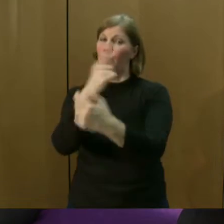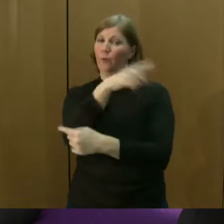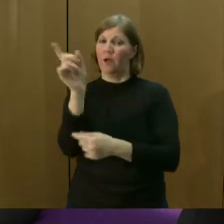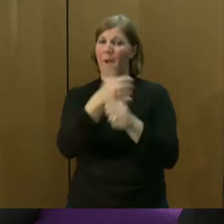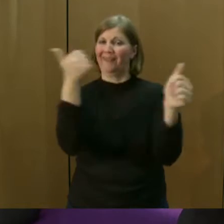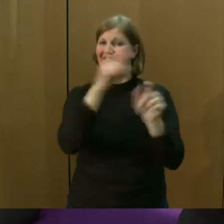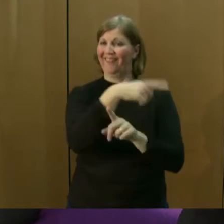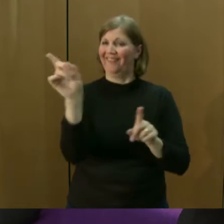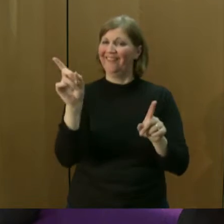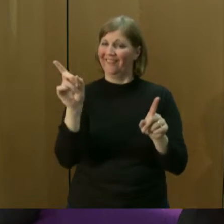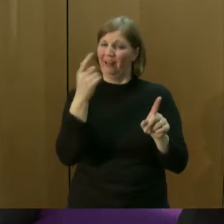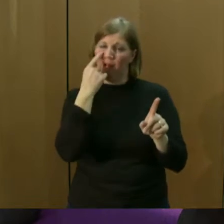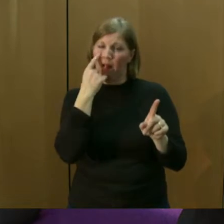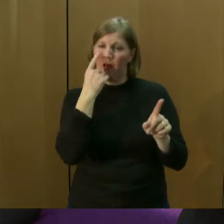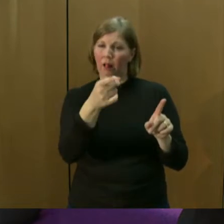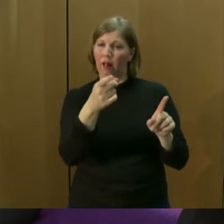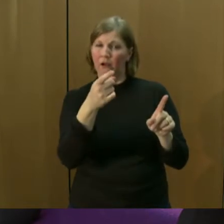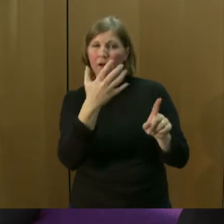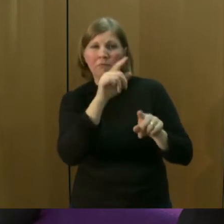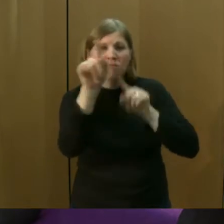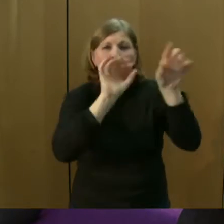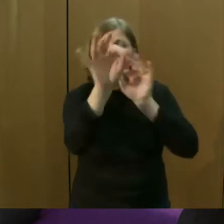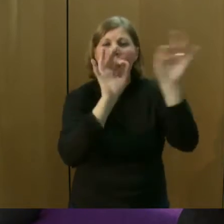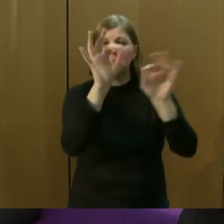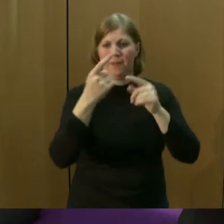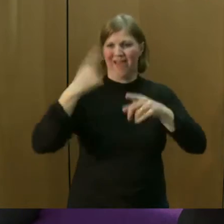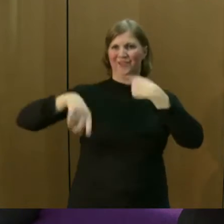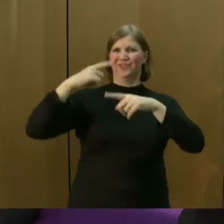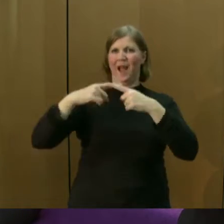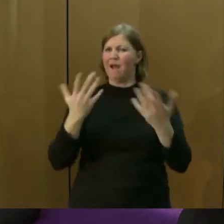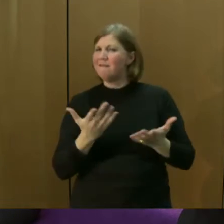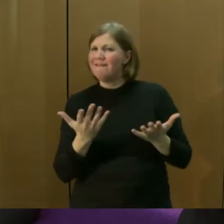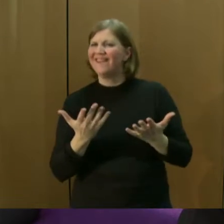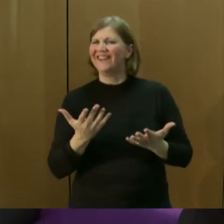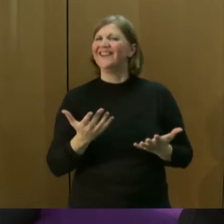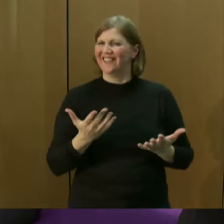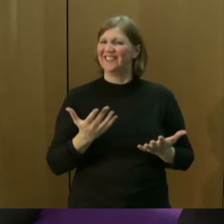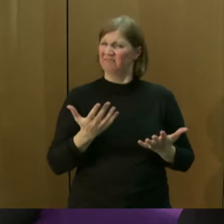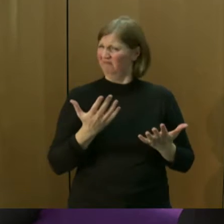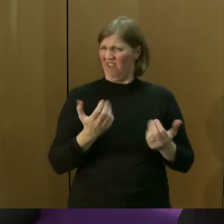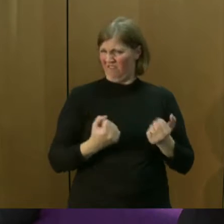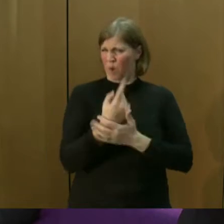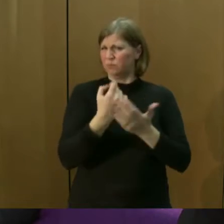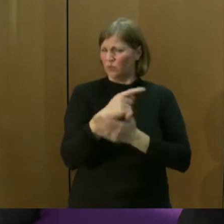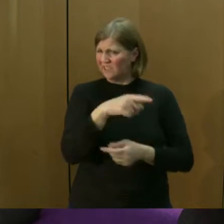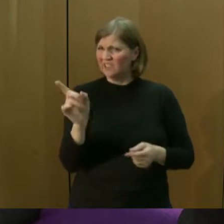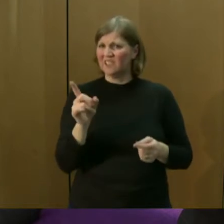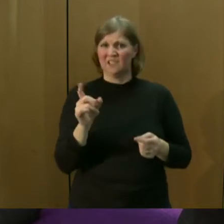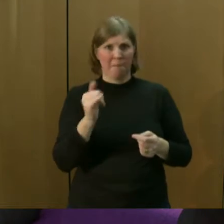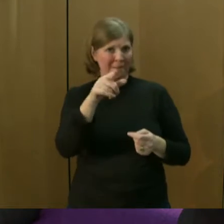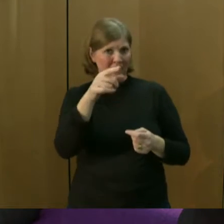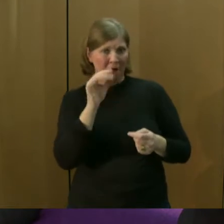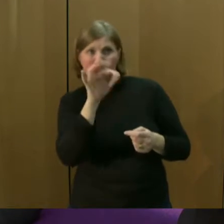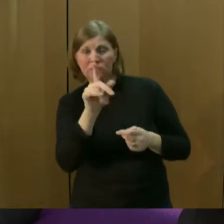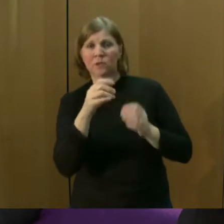or you could think about student halls accommodation, or there are lots of different options. So thinking through what those are now, but not necessarily panicking if you're not able to